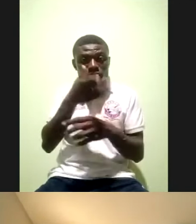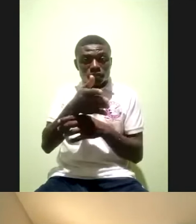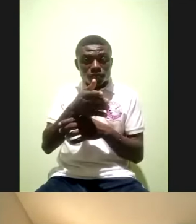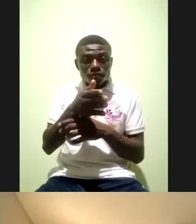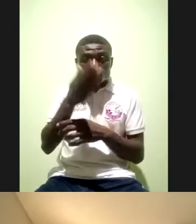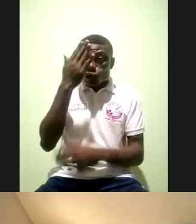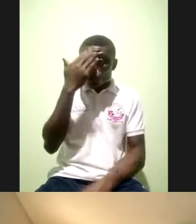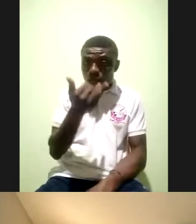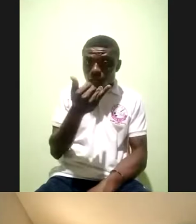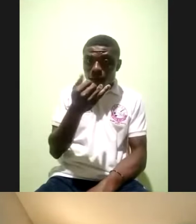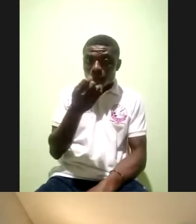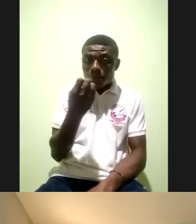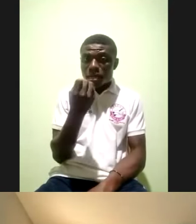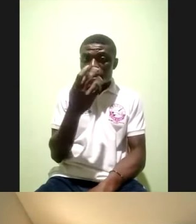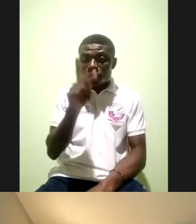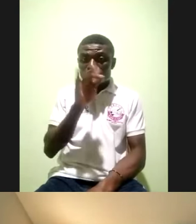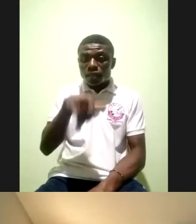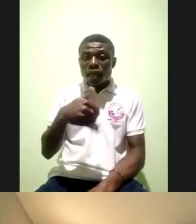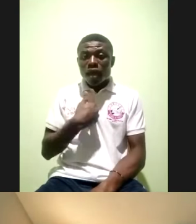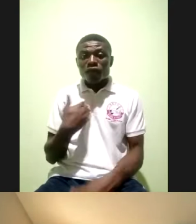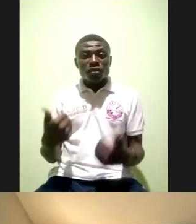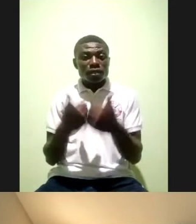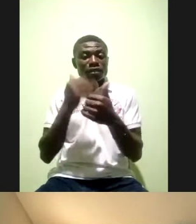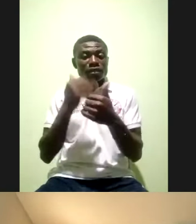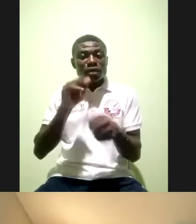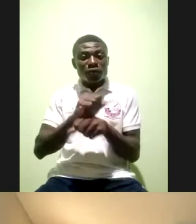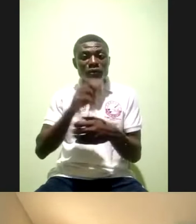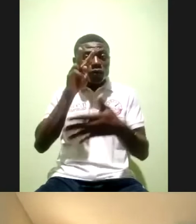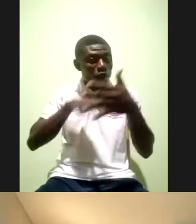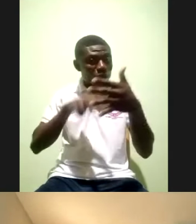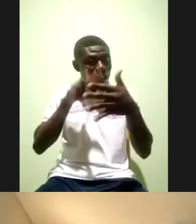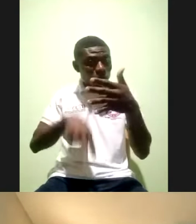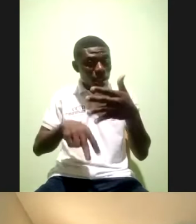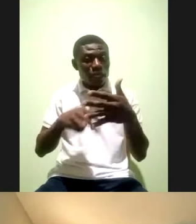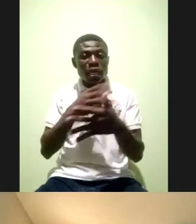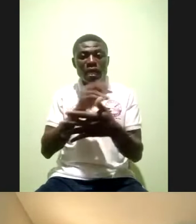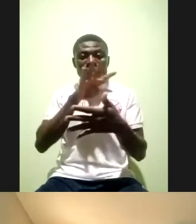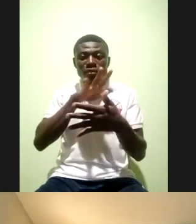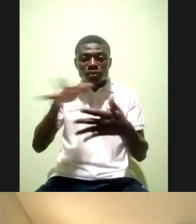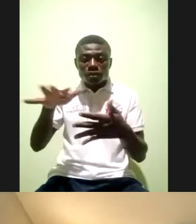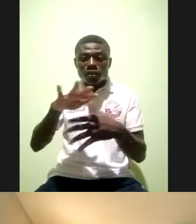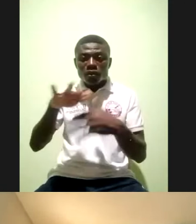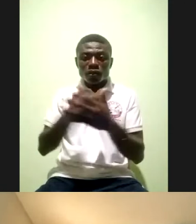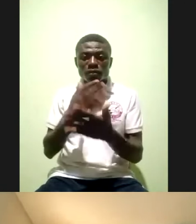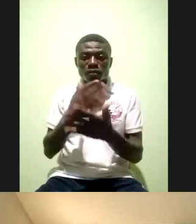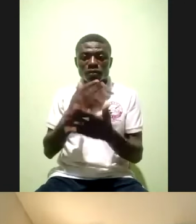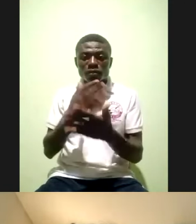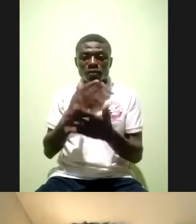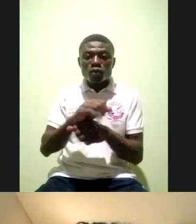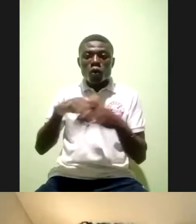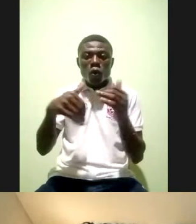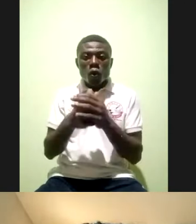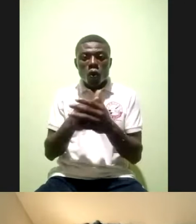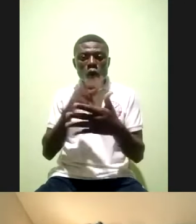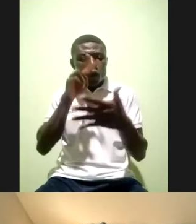of the challenges in reading and spelling. This is a resultant or a byproduct of reading and